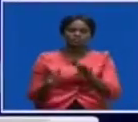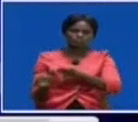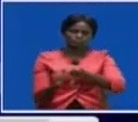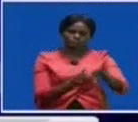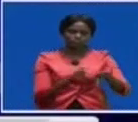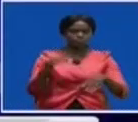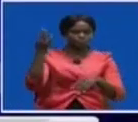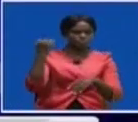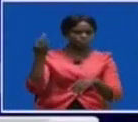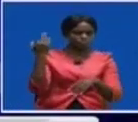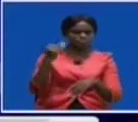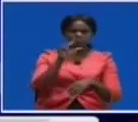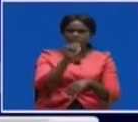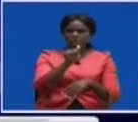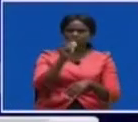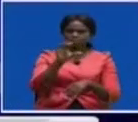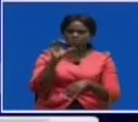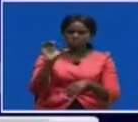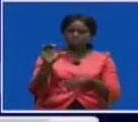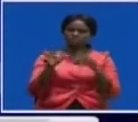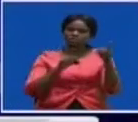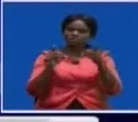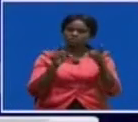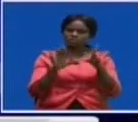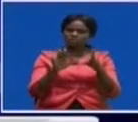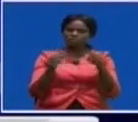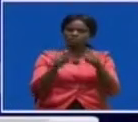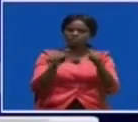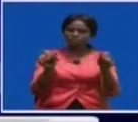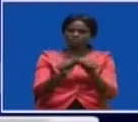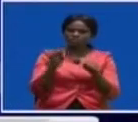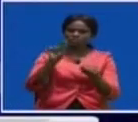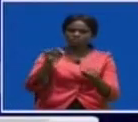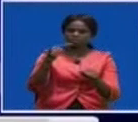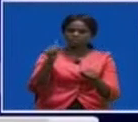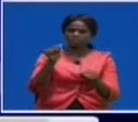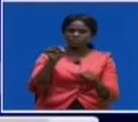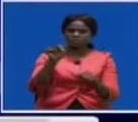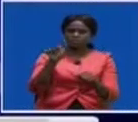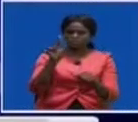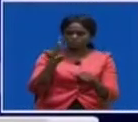Meanwhile, former Anti-Corruption Commission ACC Director Agnes Ngandu has been